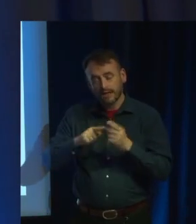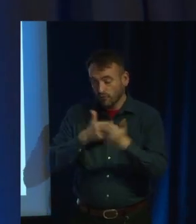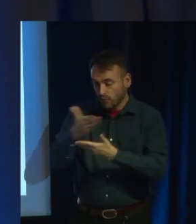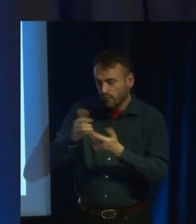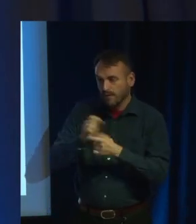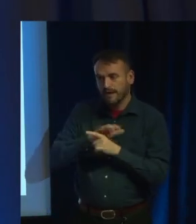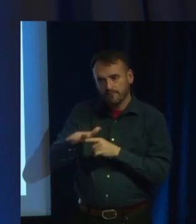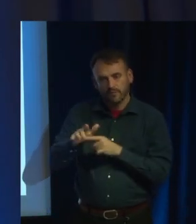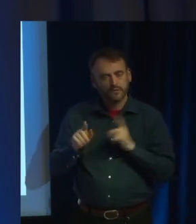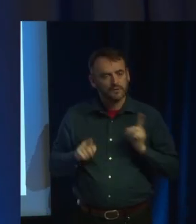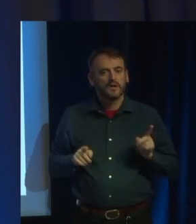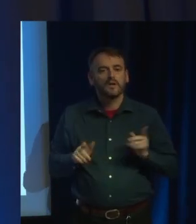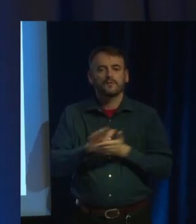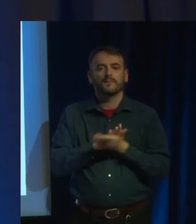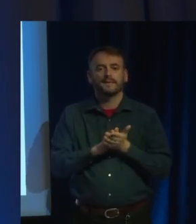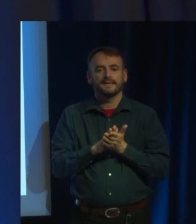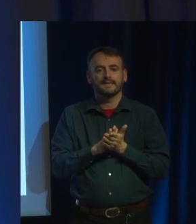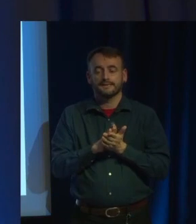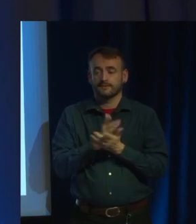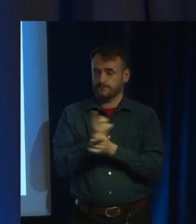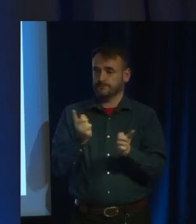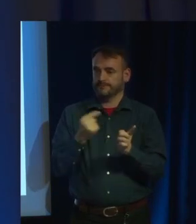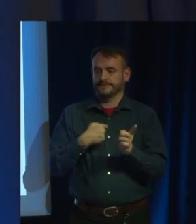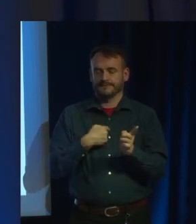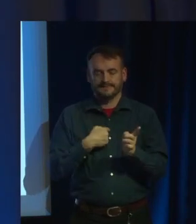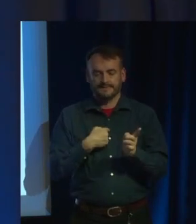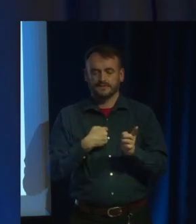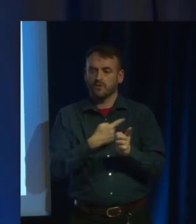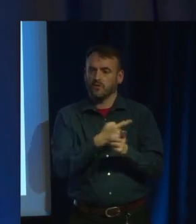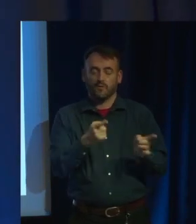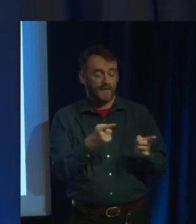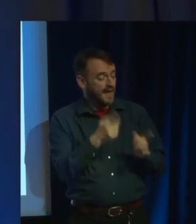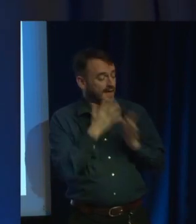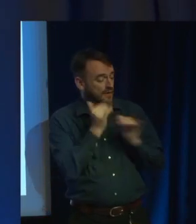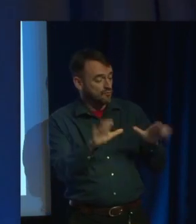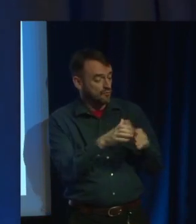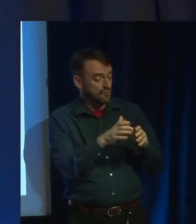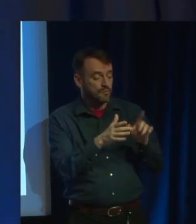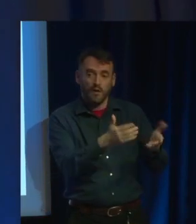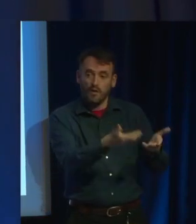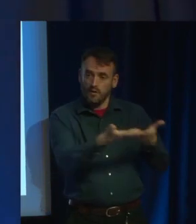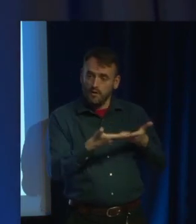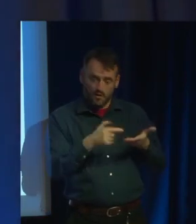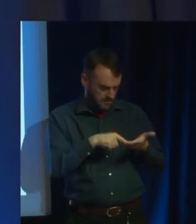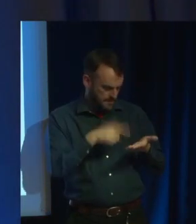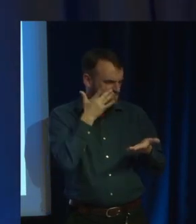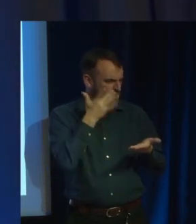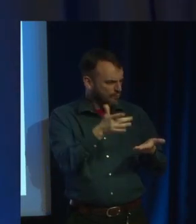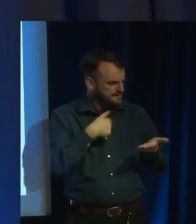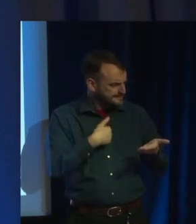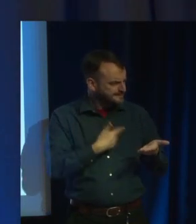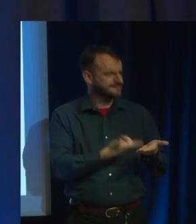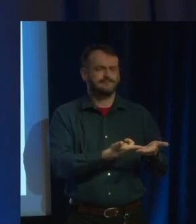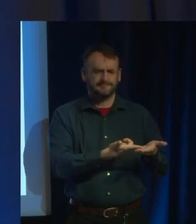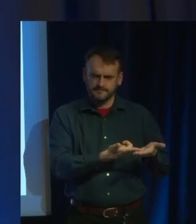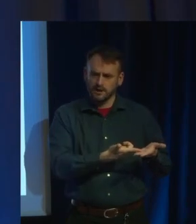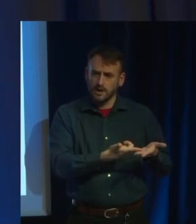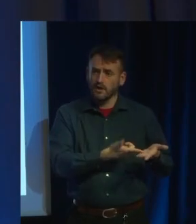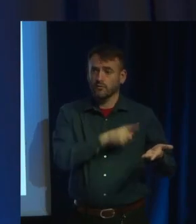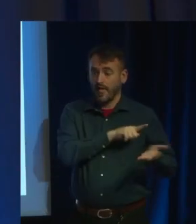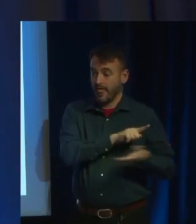you might have false testing results, because once you do it with the real actor or